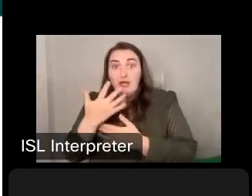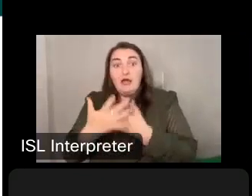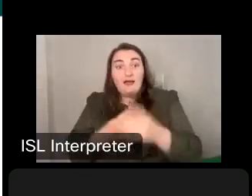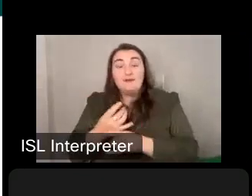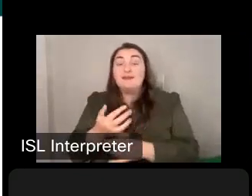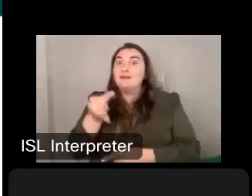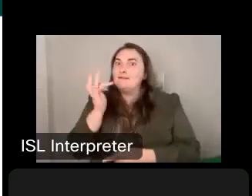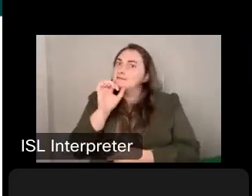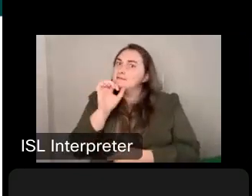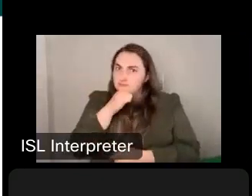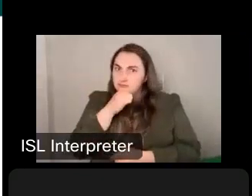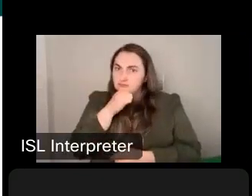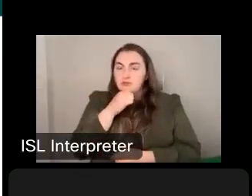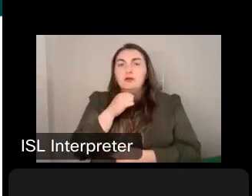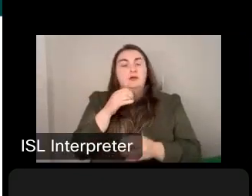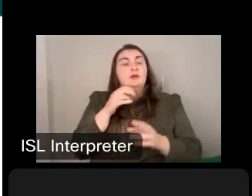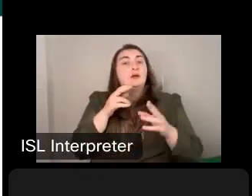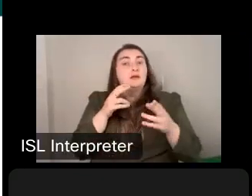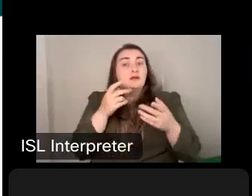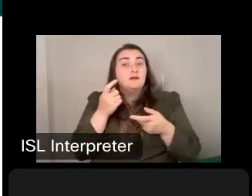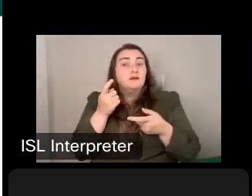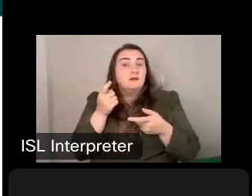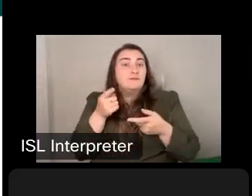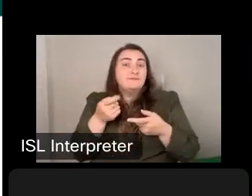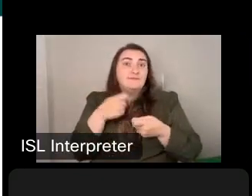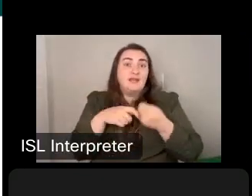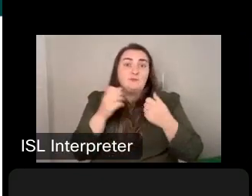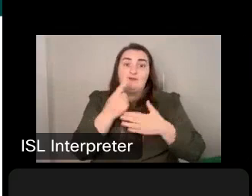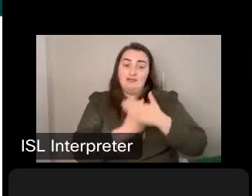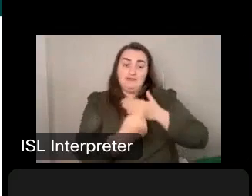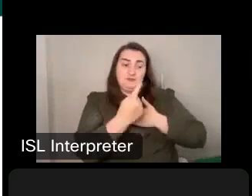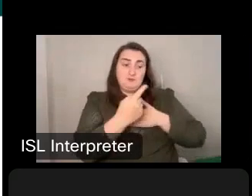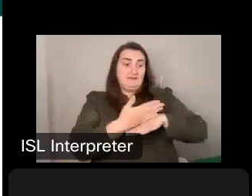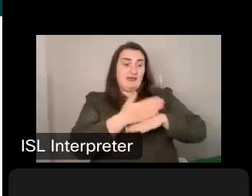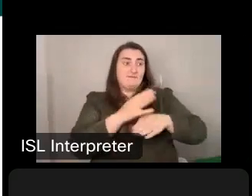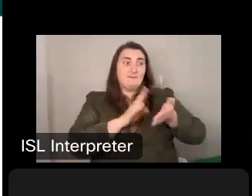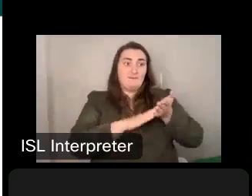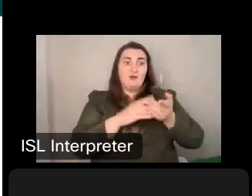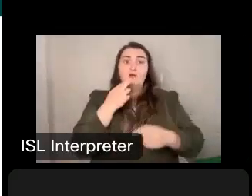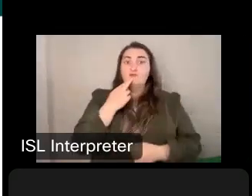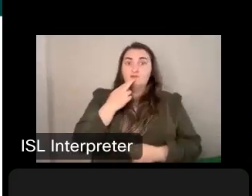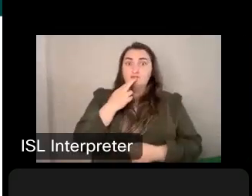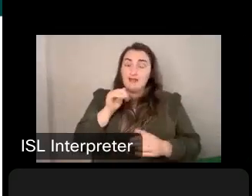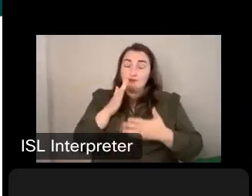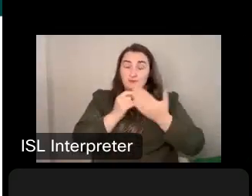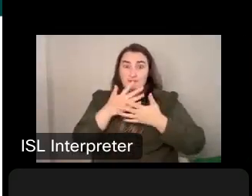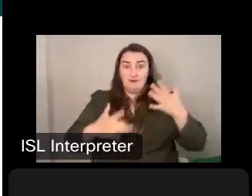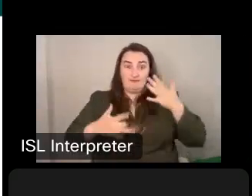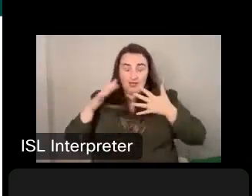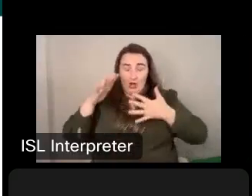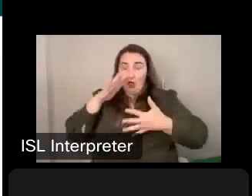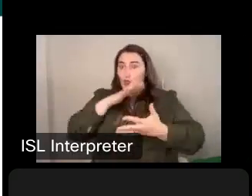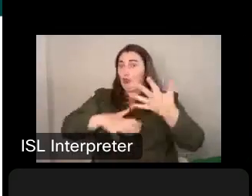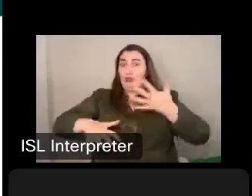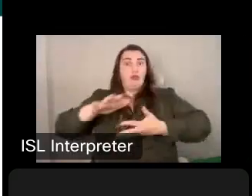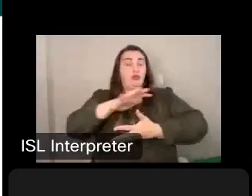serious incident, they can that individual staff member is reported to experience chaos. So that